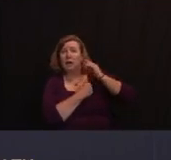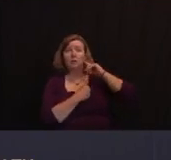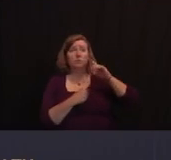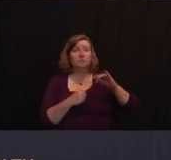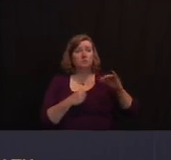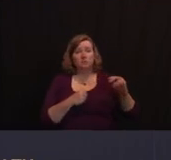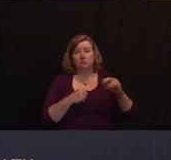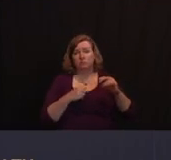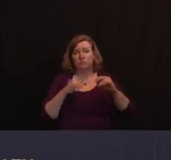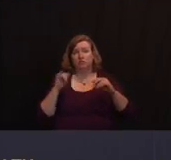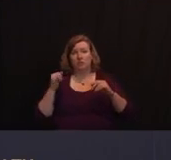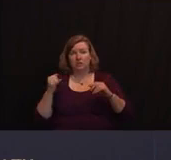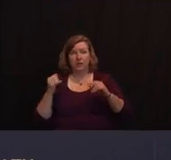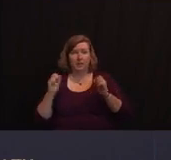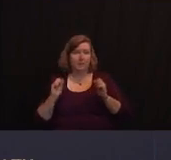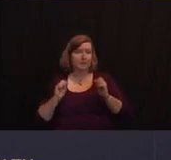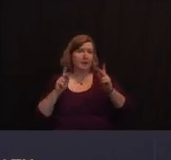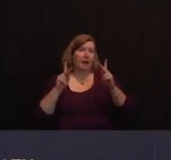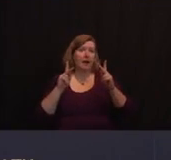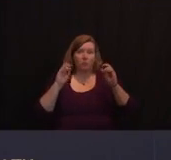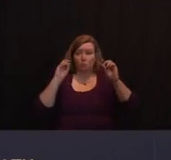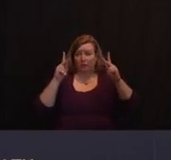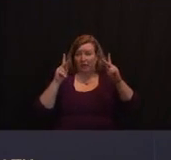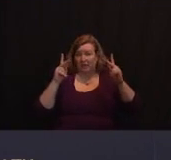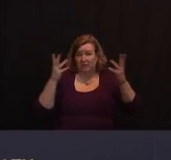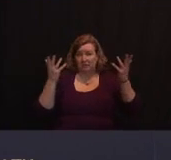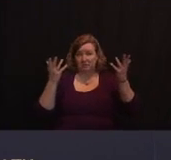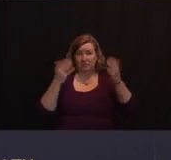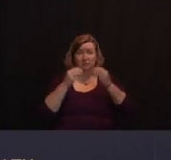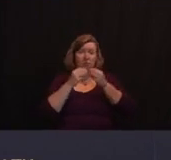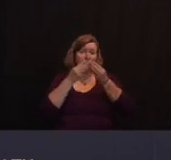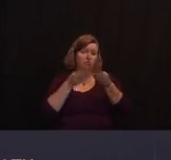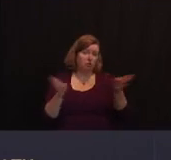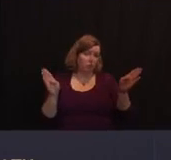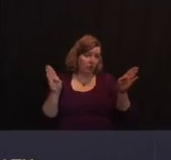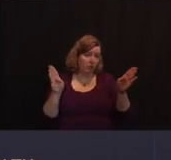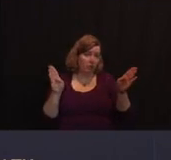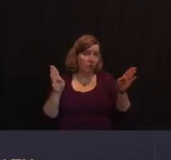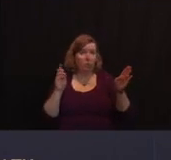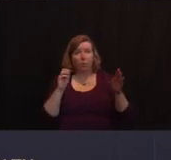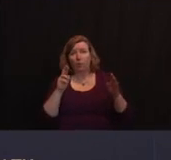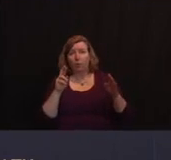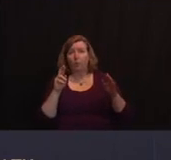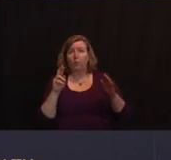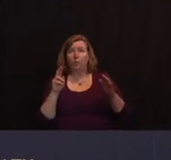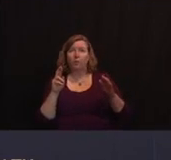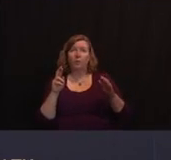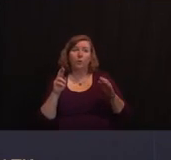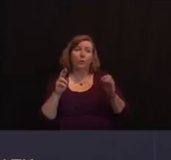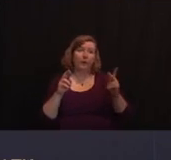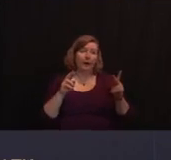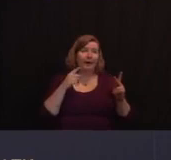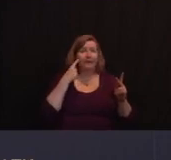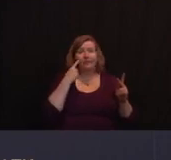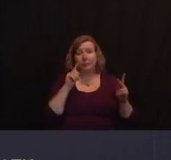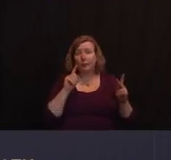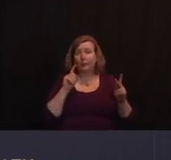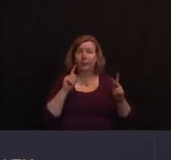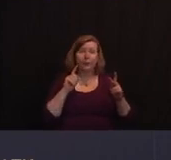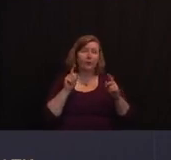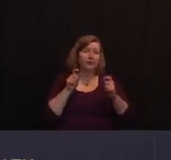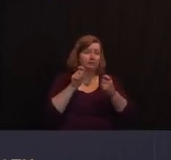back to being okay as a general matter to use, and or it is okay for a particular part